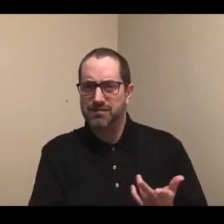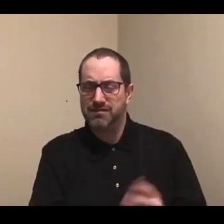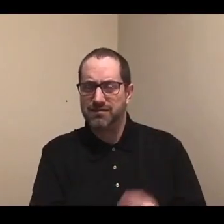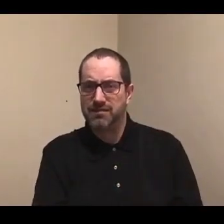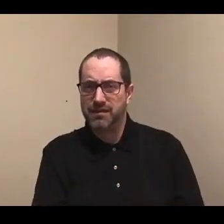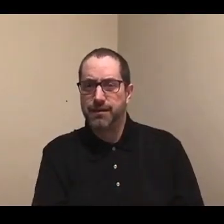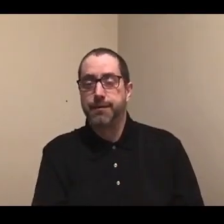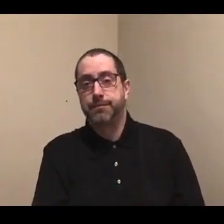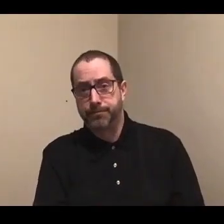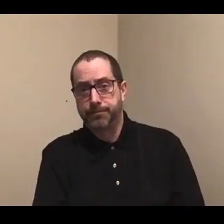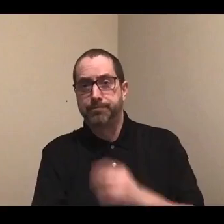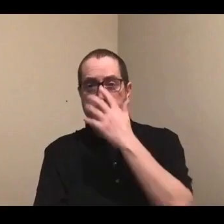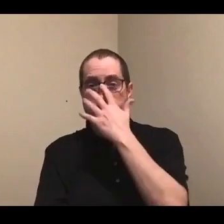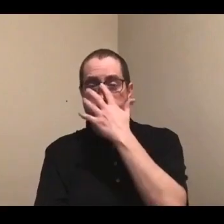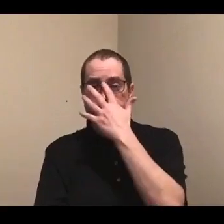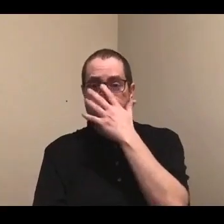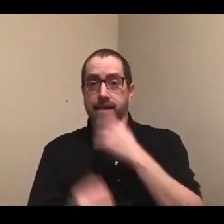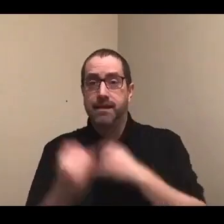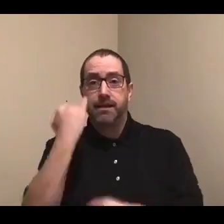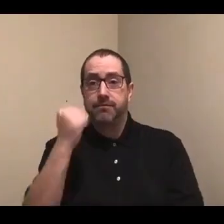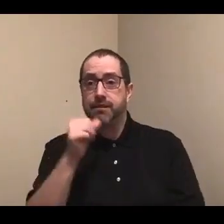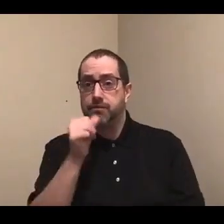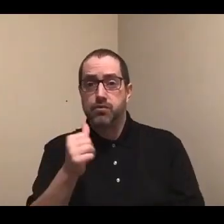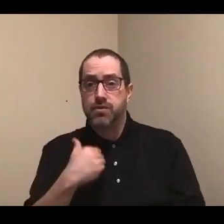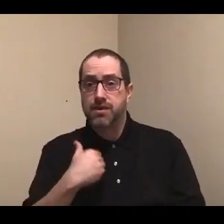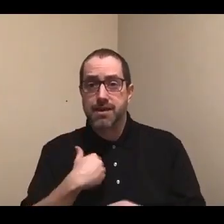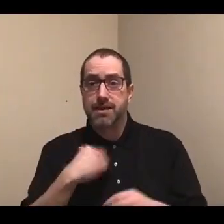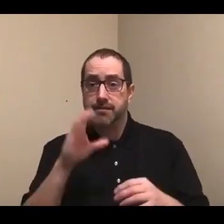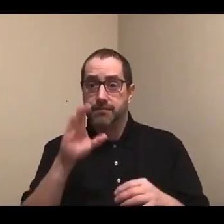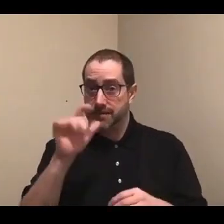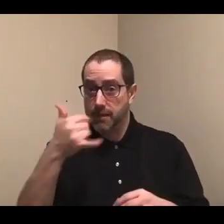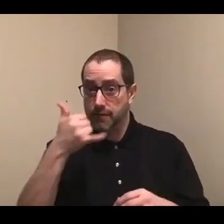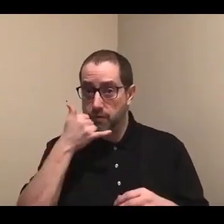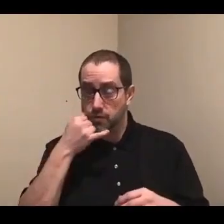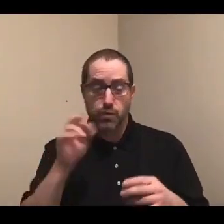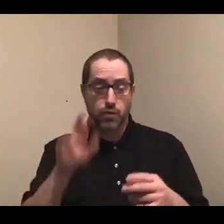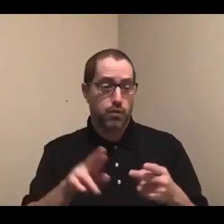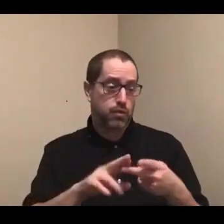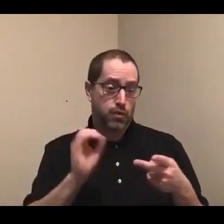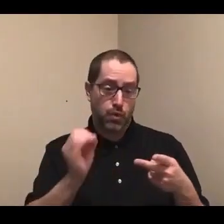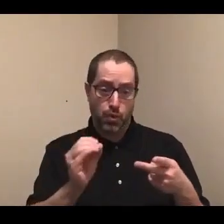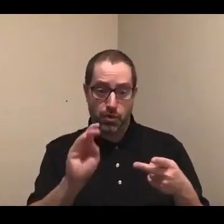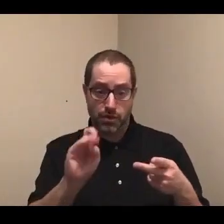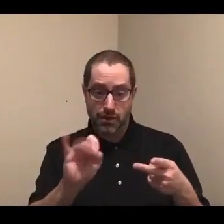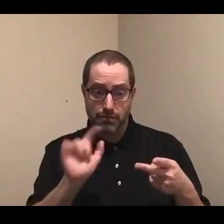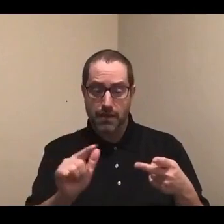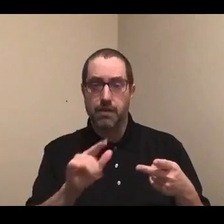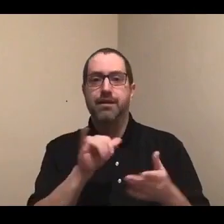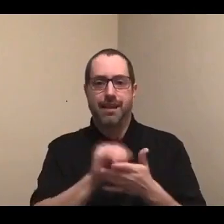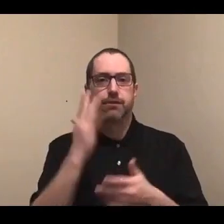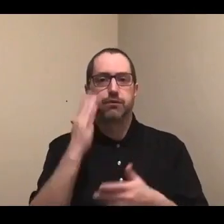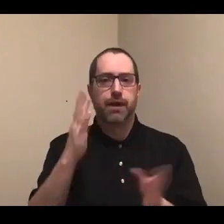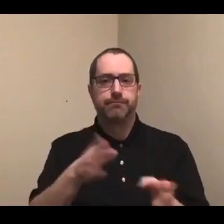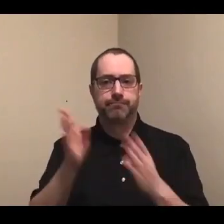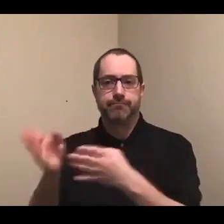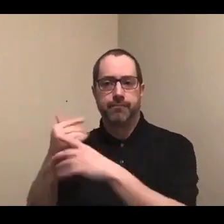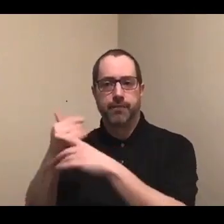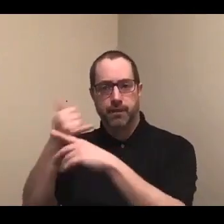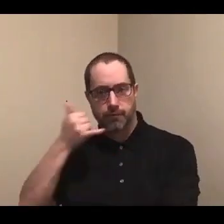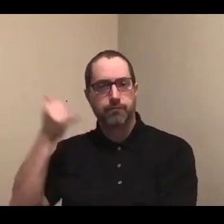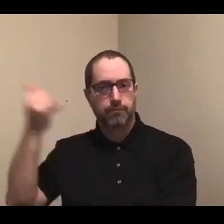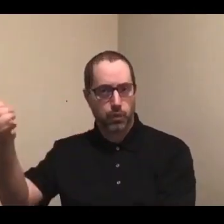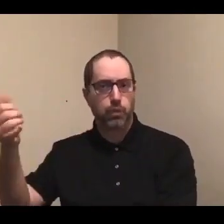they don't have the technology of a cell phone or an email, that's why the phone line system is there, so they can do it kind of the old-fashioned way,